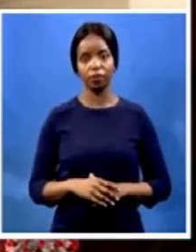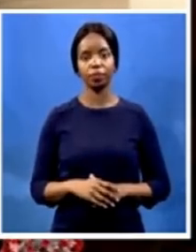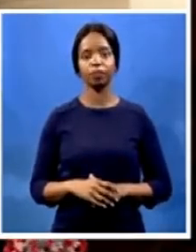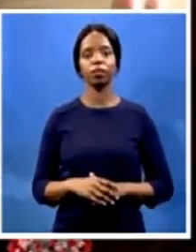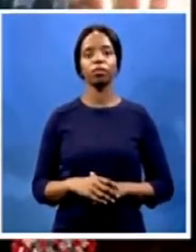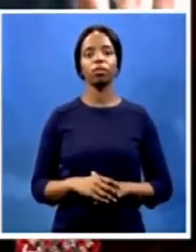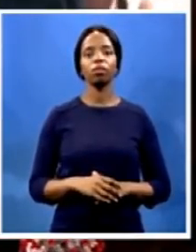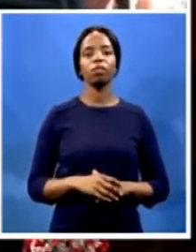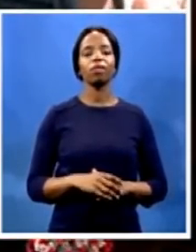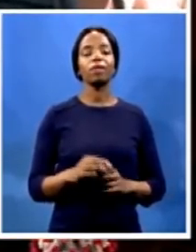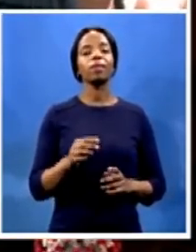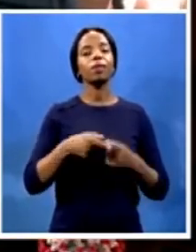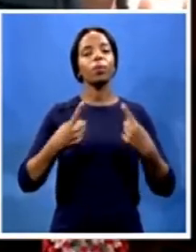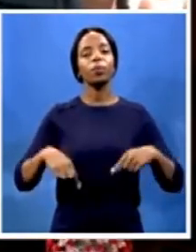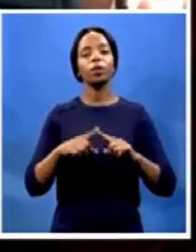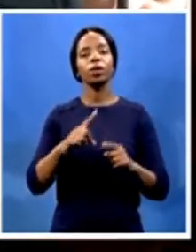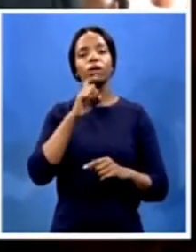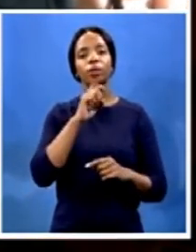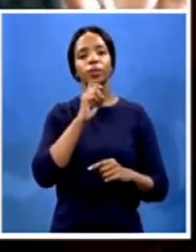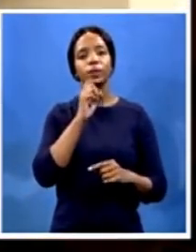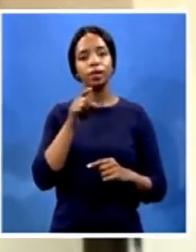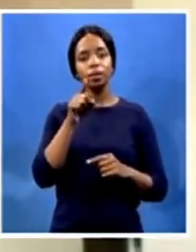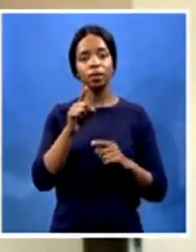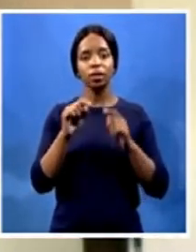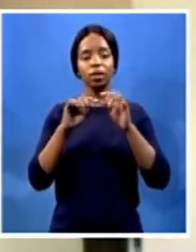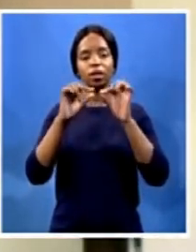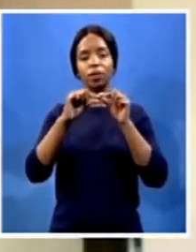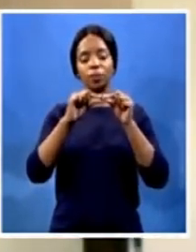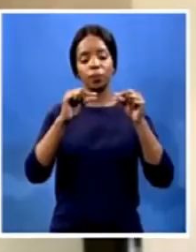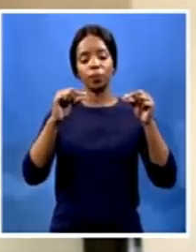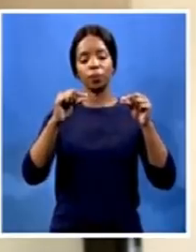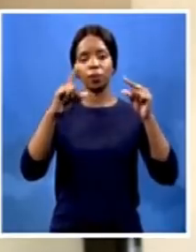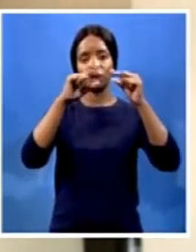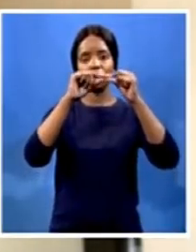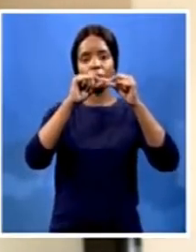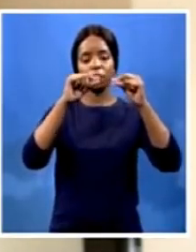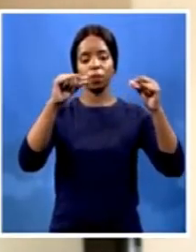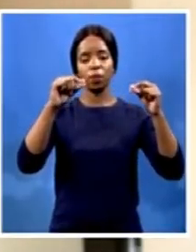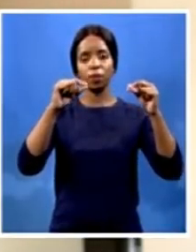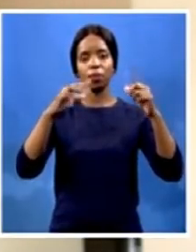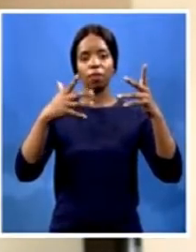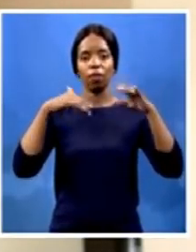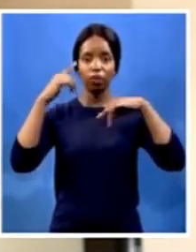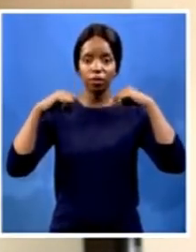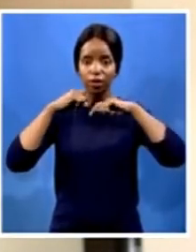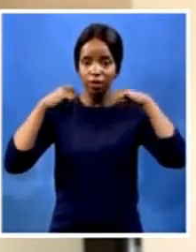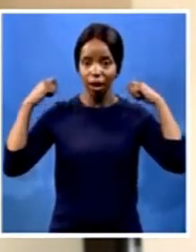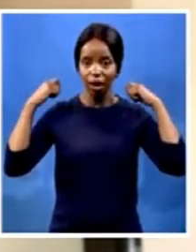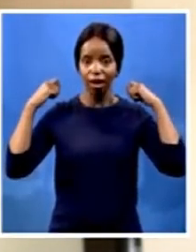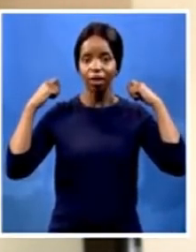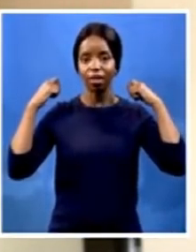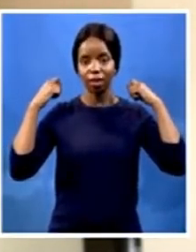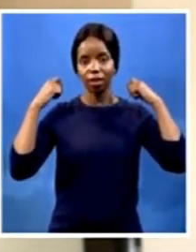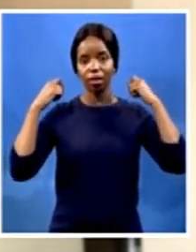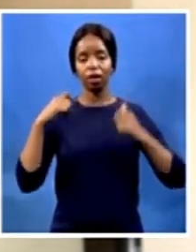these ties as they create a very snug fit on the face, and then it becomes one size fits